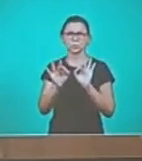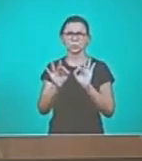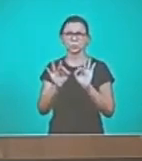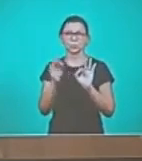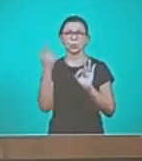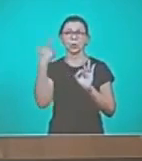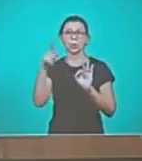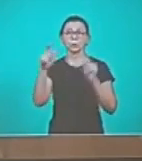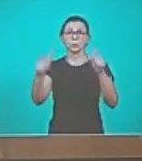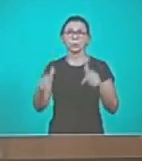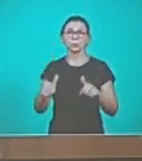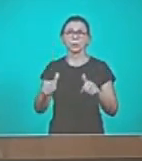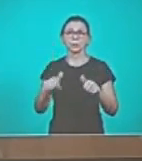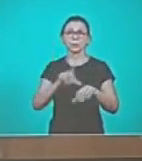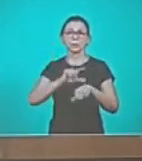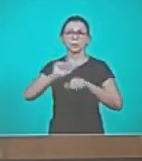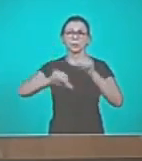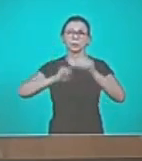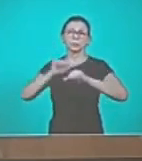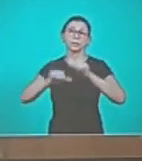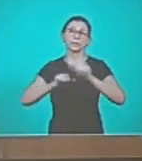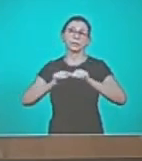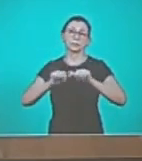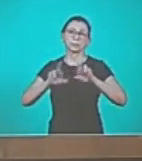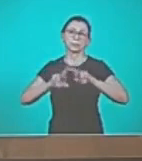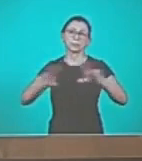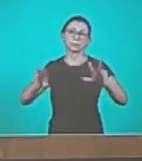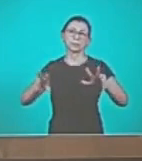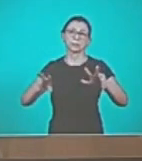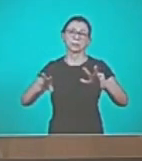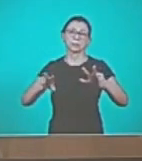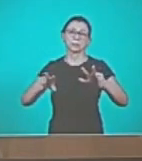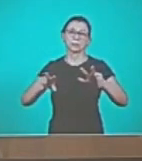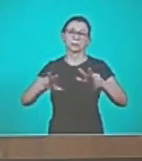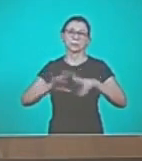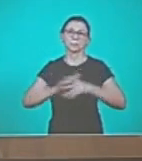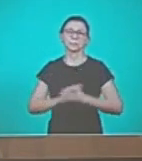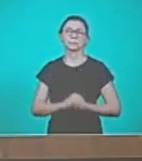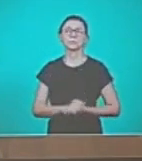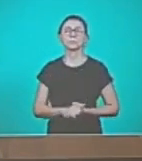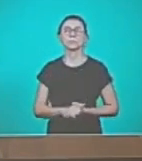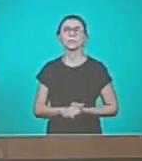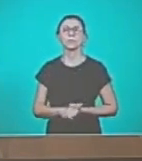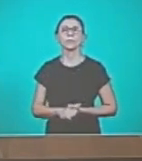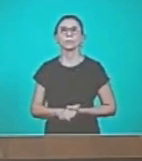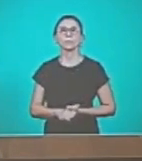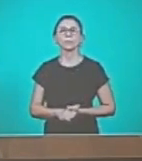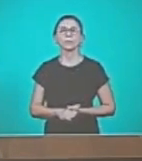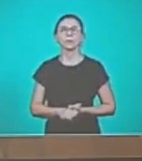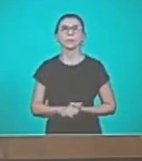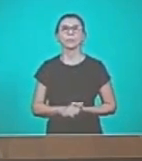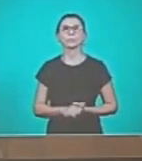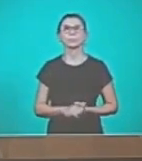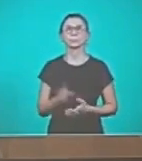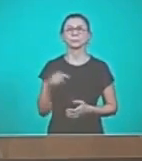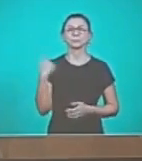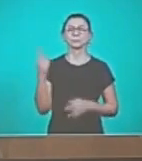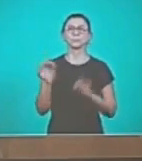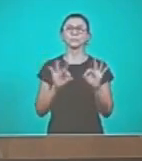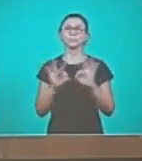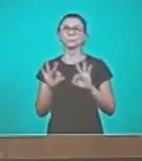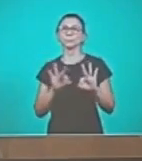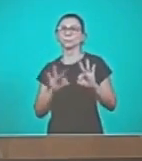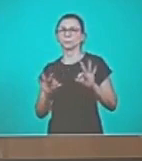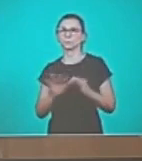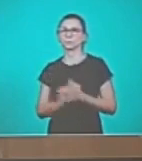to transmit because of the time zone. But there is another time zone, they have to restream